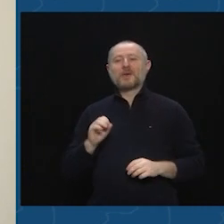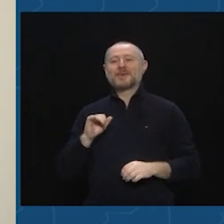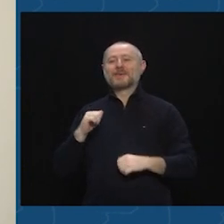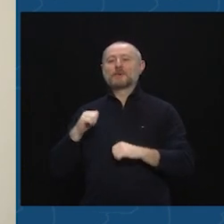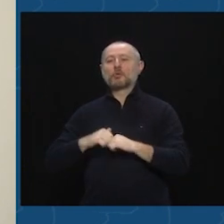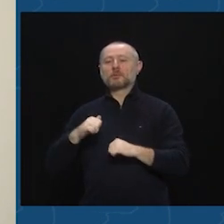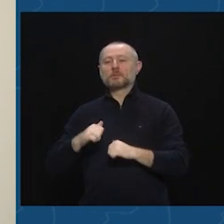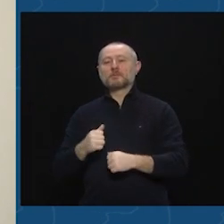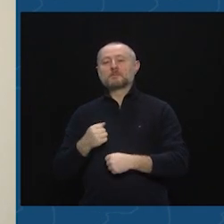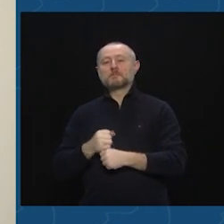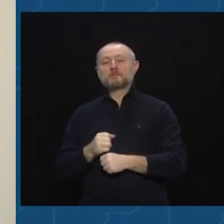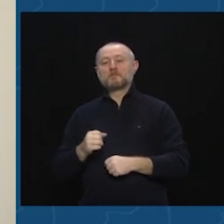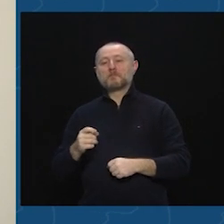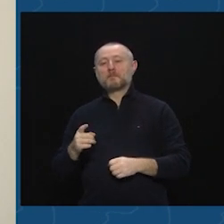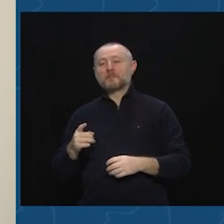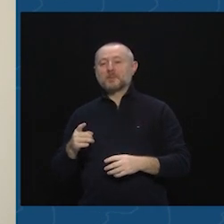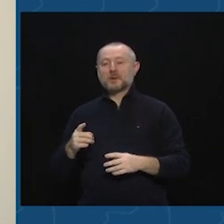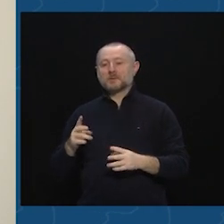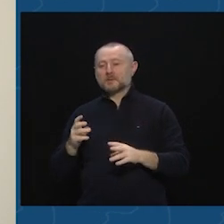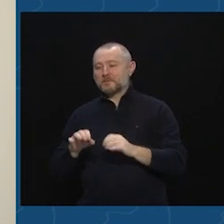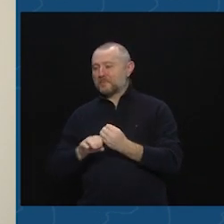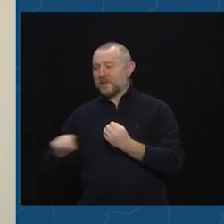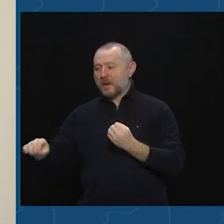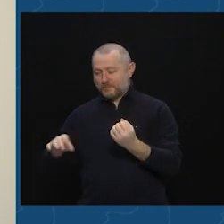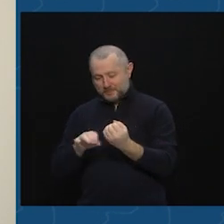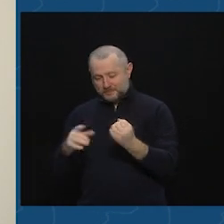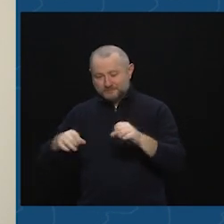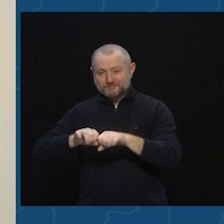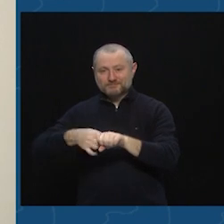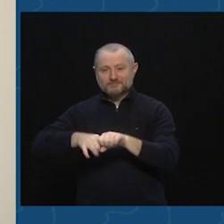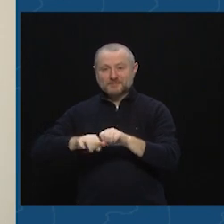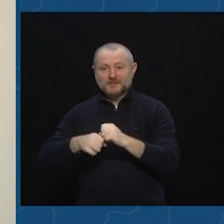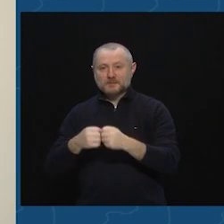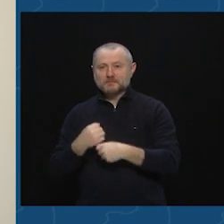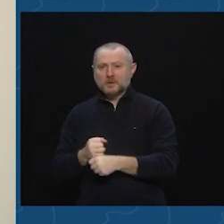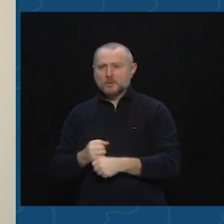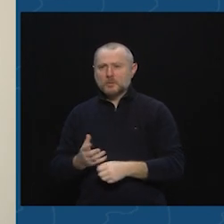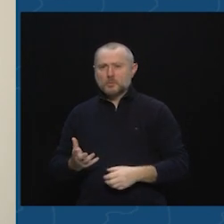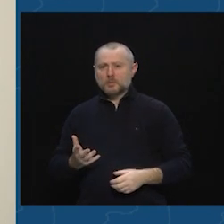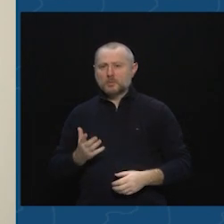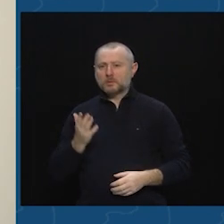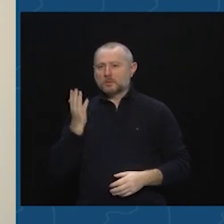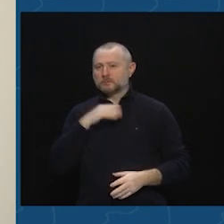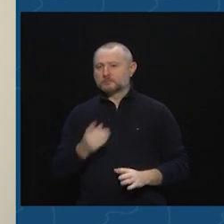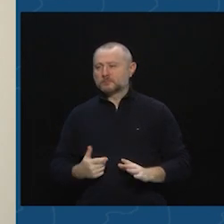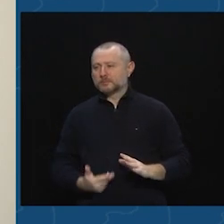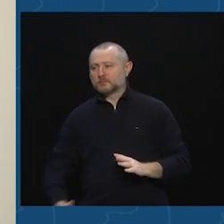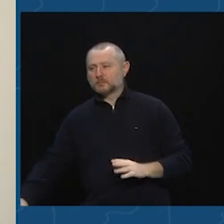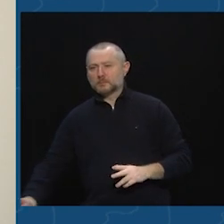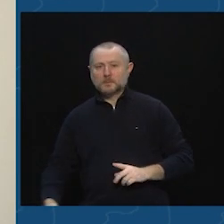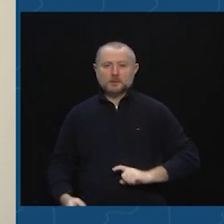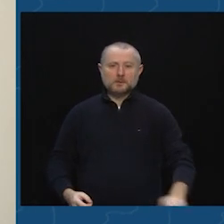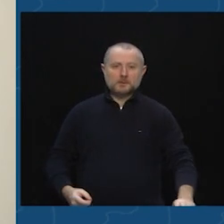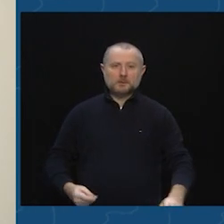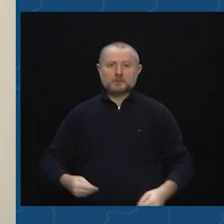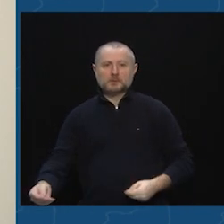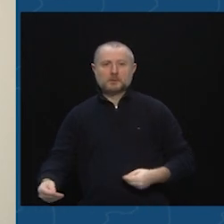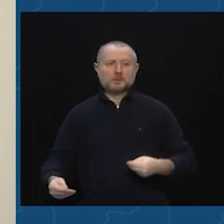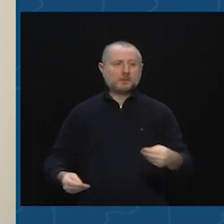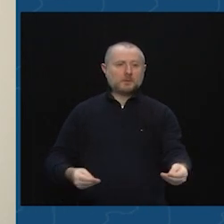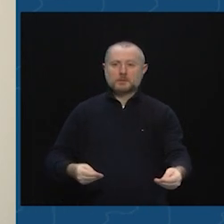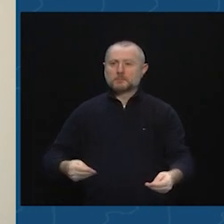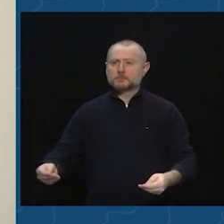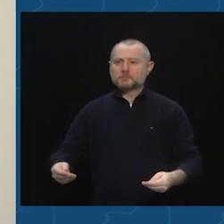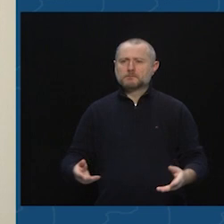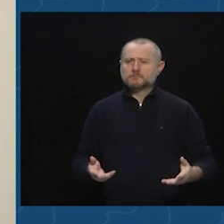like cells of 1, 5, 3, 4 guns that are just being illegally trafficked across